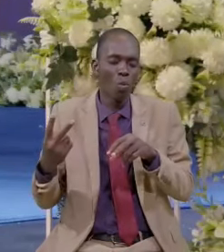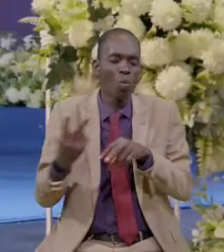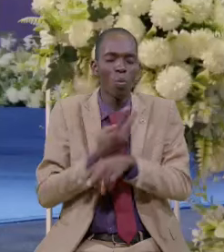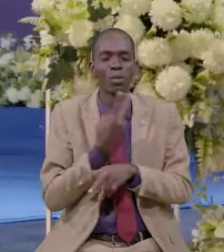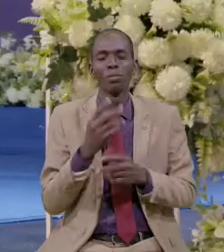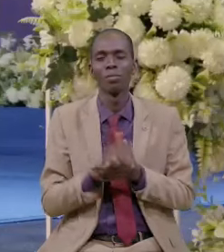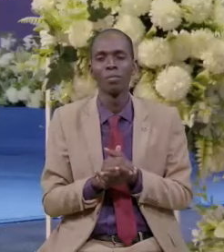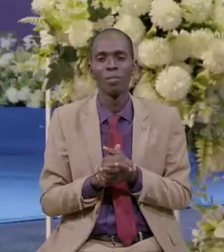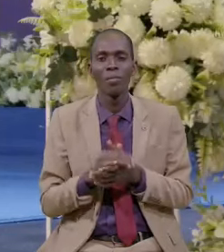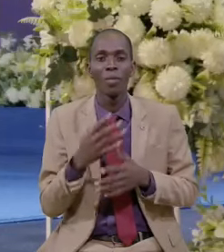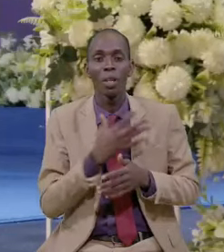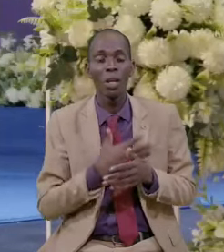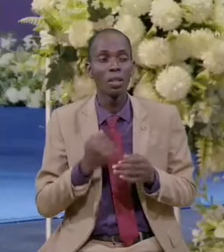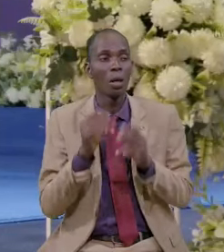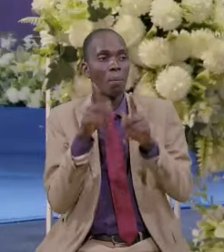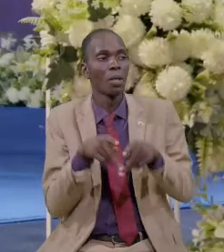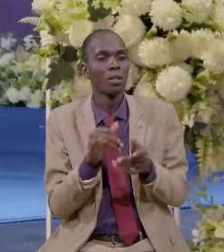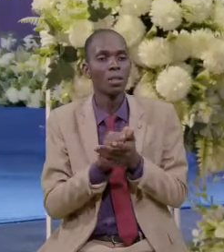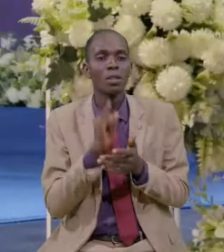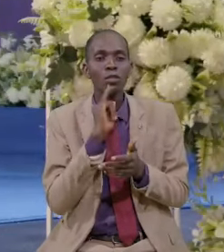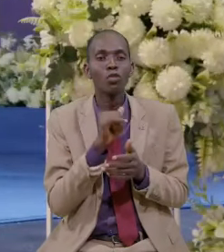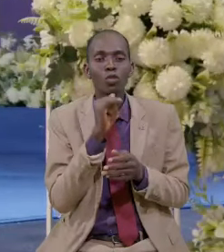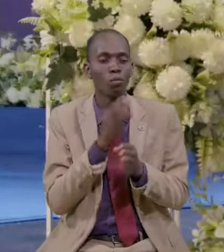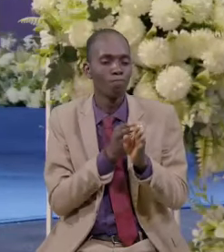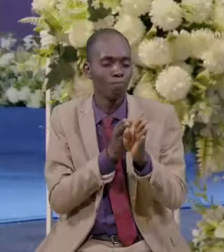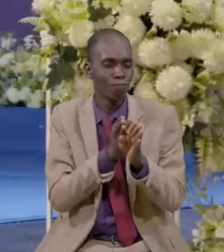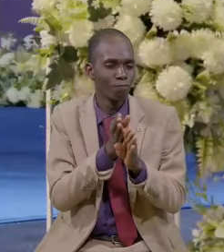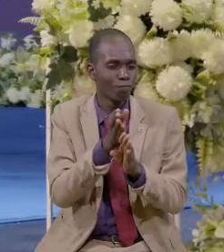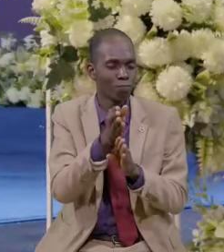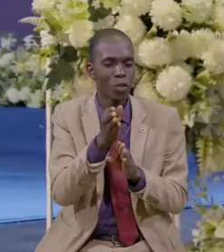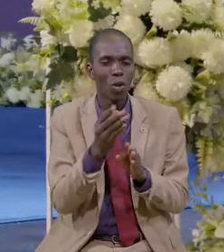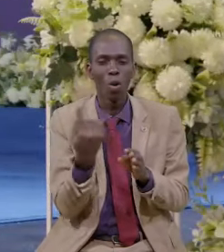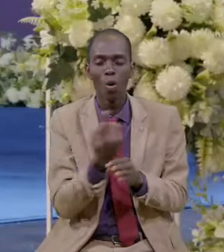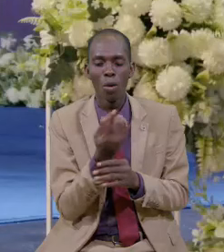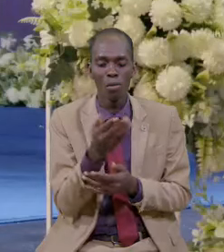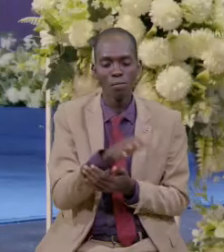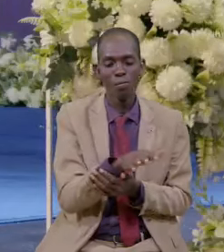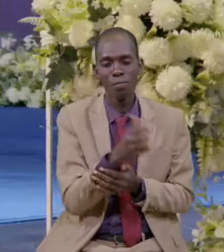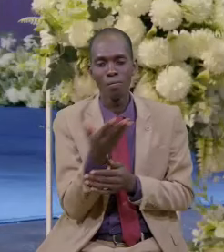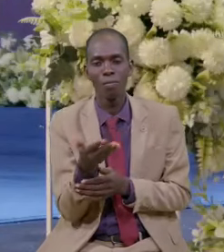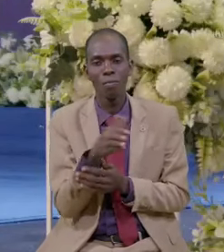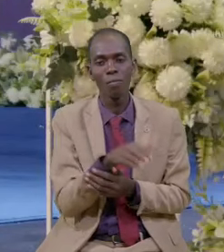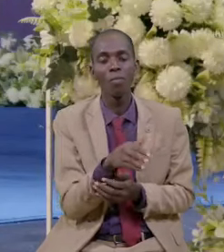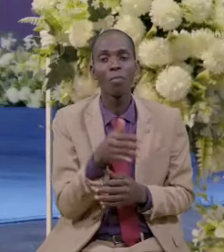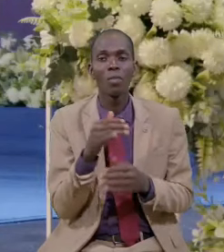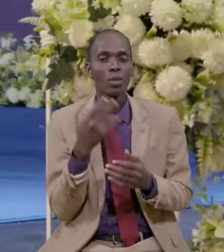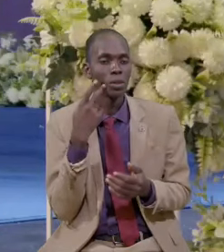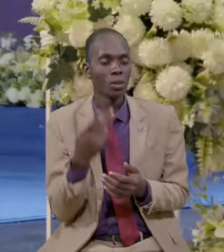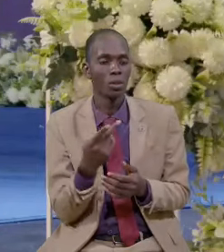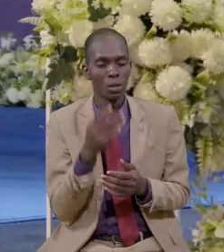A person that is double. You know, when you see this side of him, it's white and